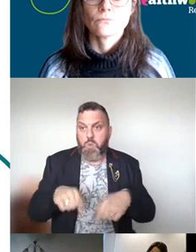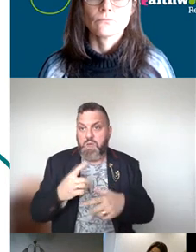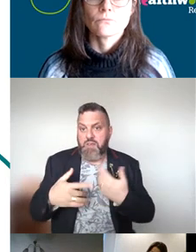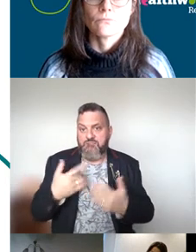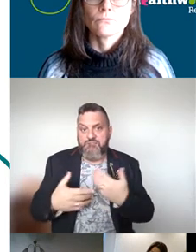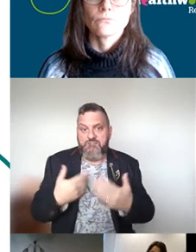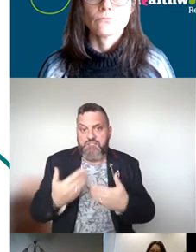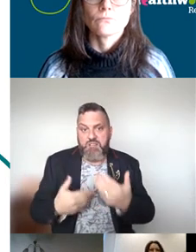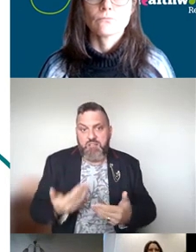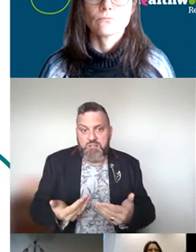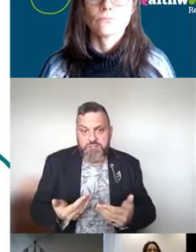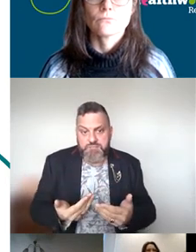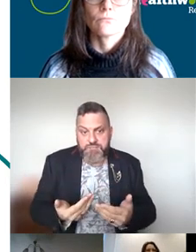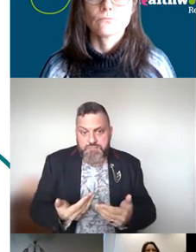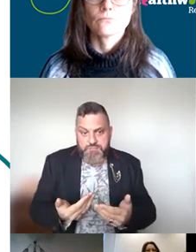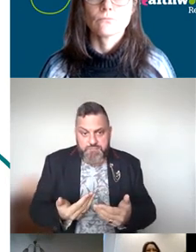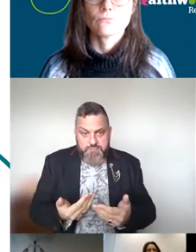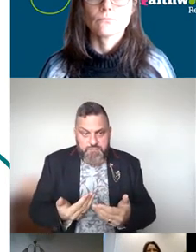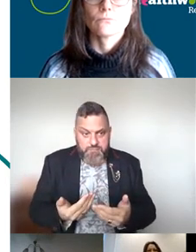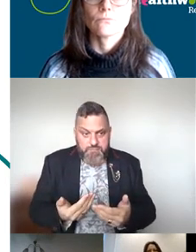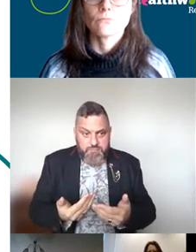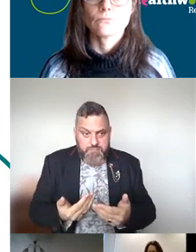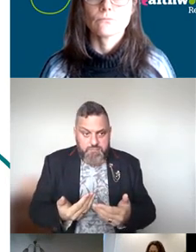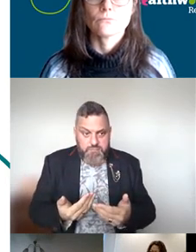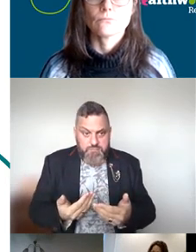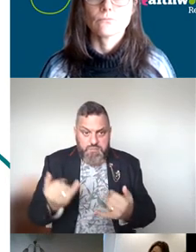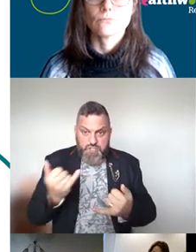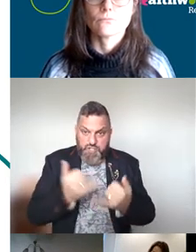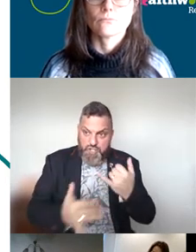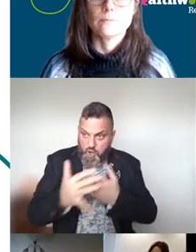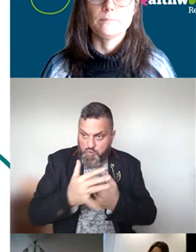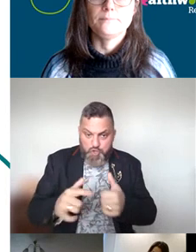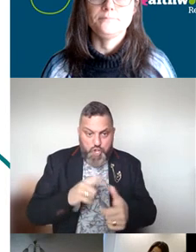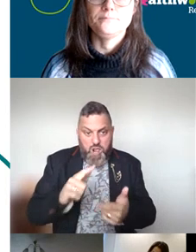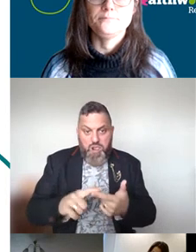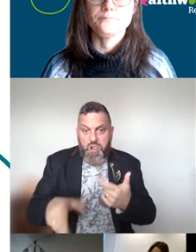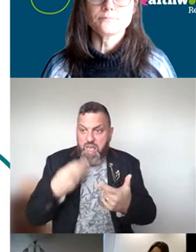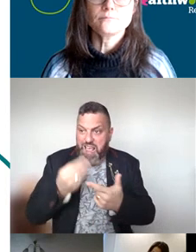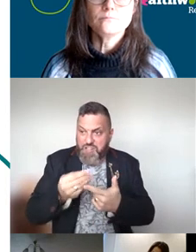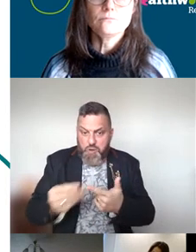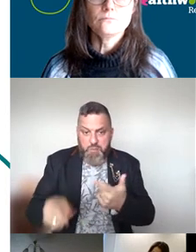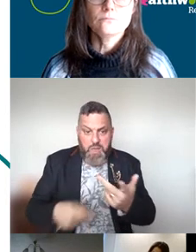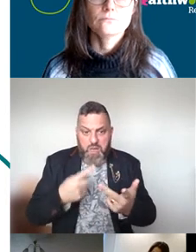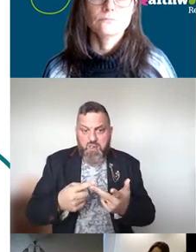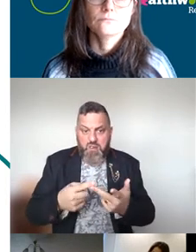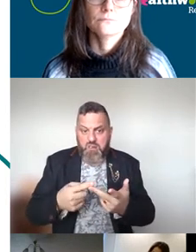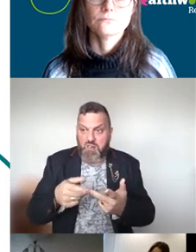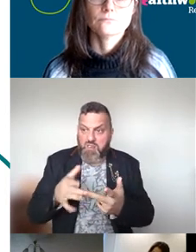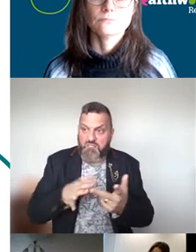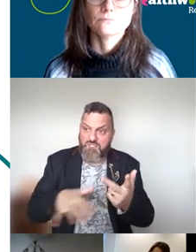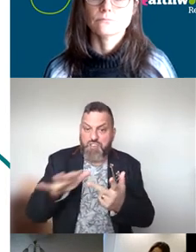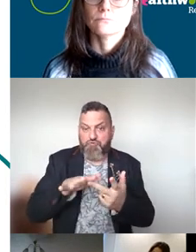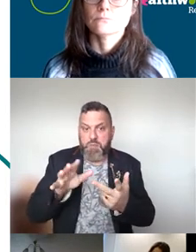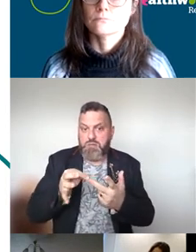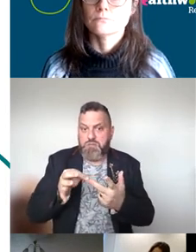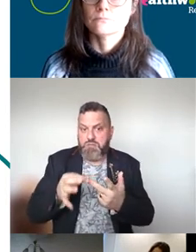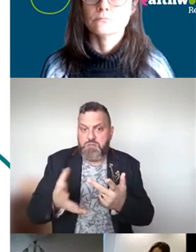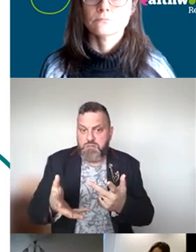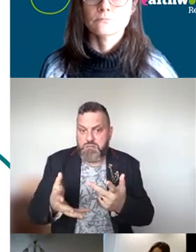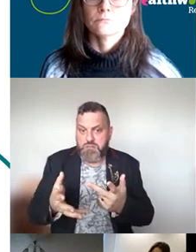live. So their social circumstances, economic circumstances, their environmental